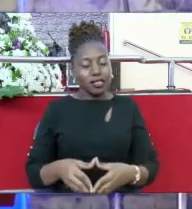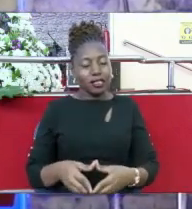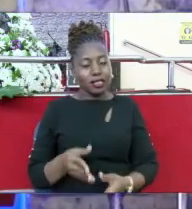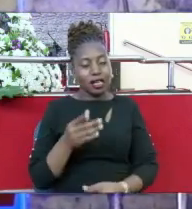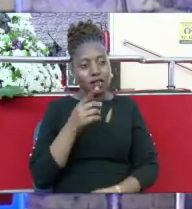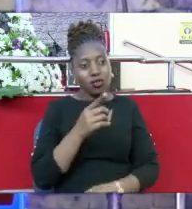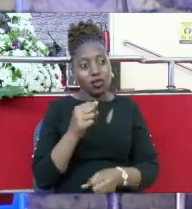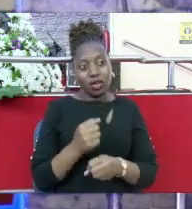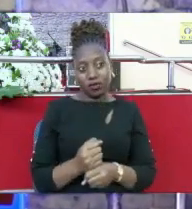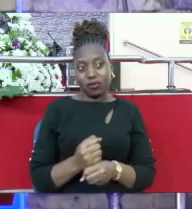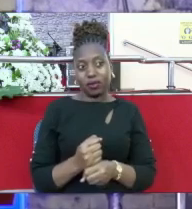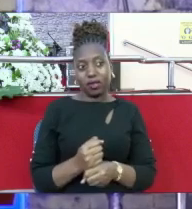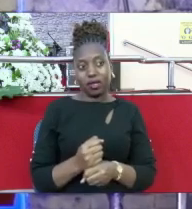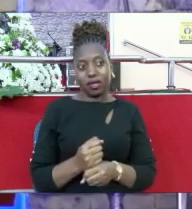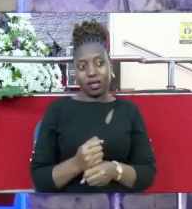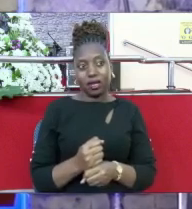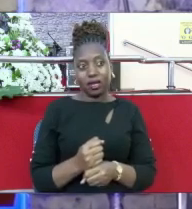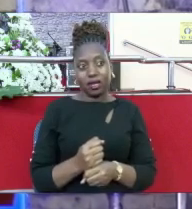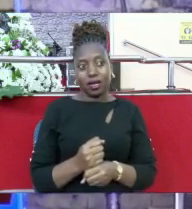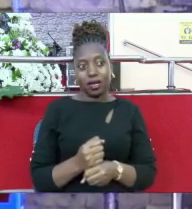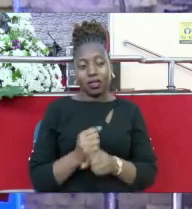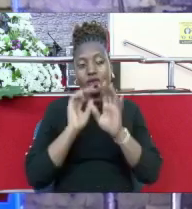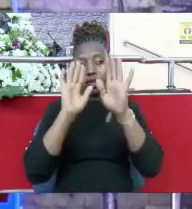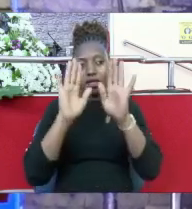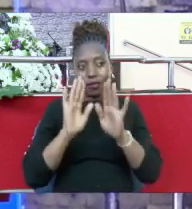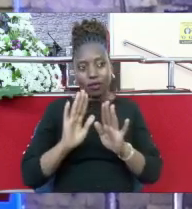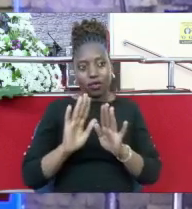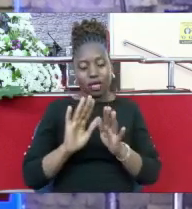That's why you should just remain pure.